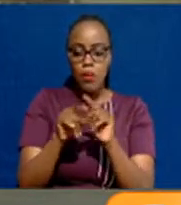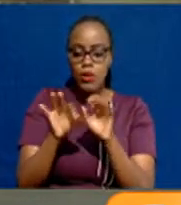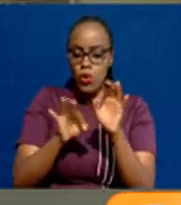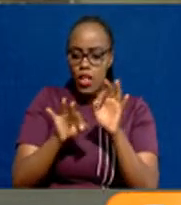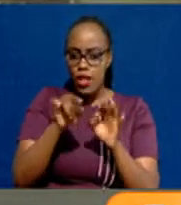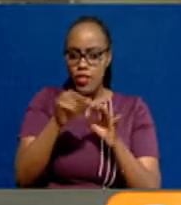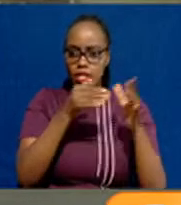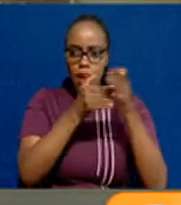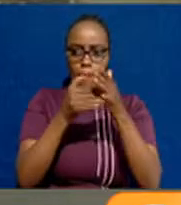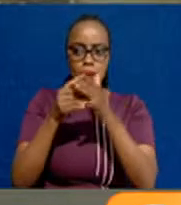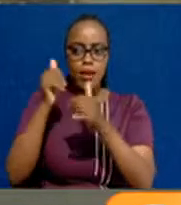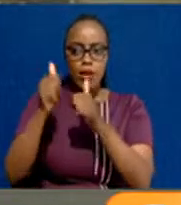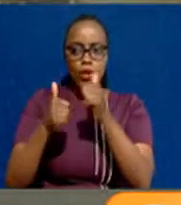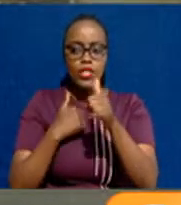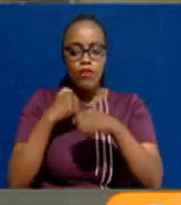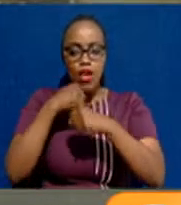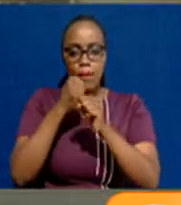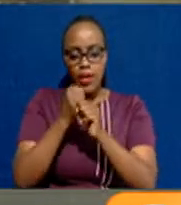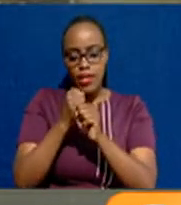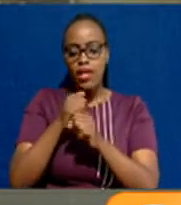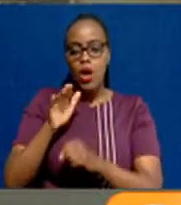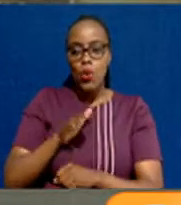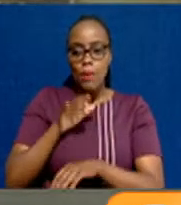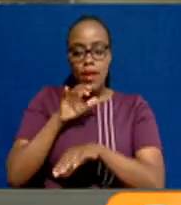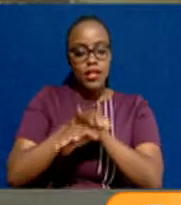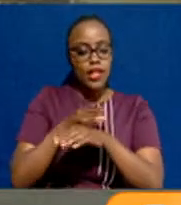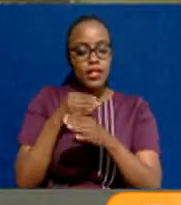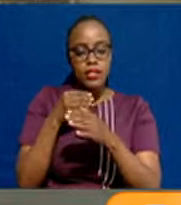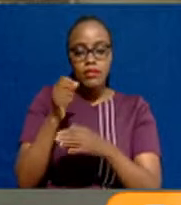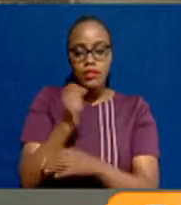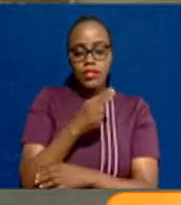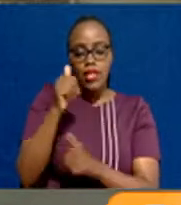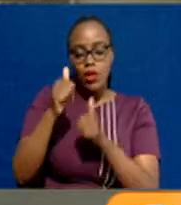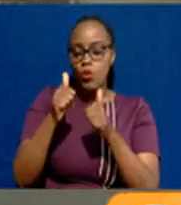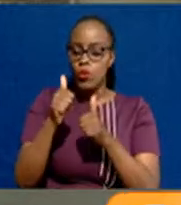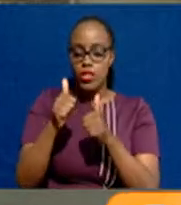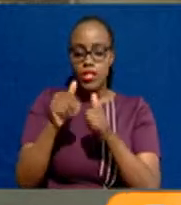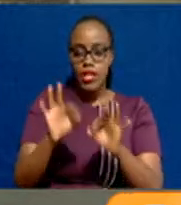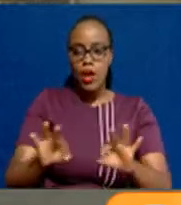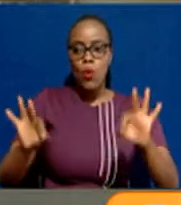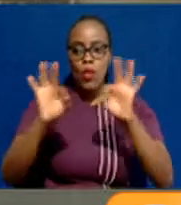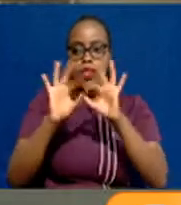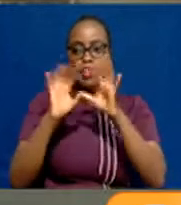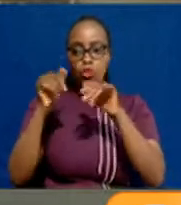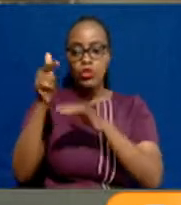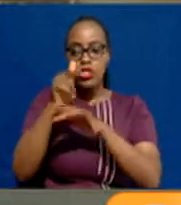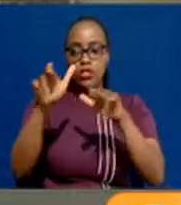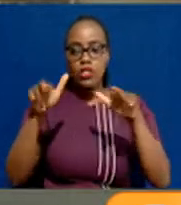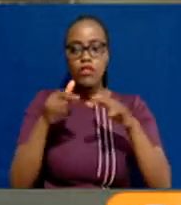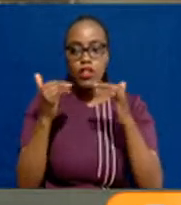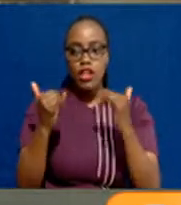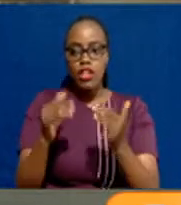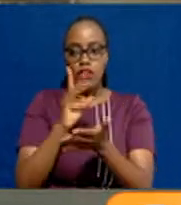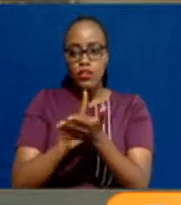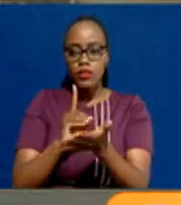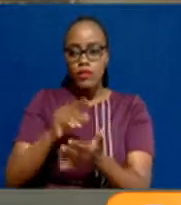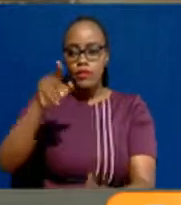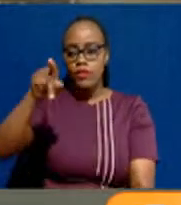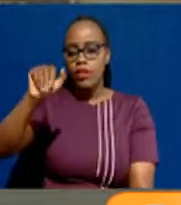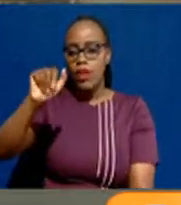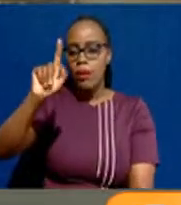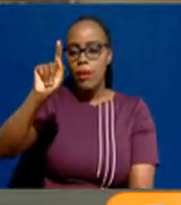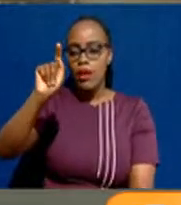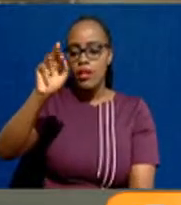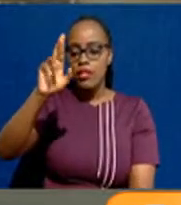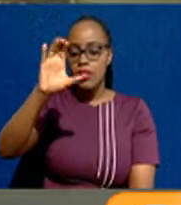the barriers that are keeping women from earning what they are worth? Well, joining me in studio now are Dr. Patricia